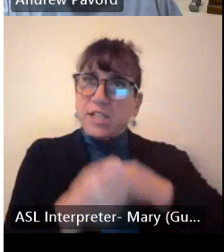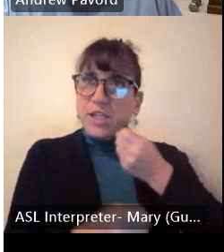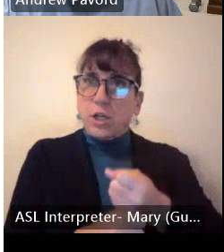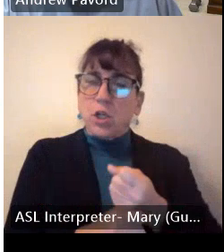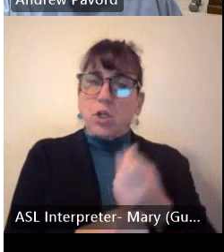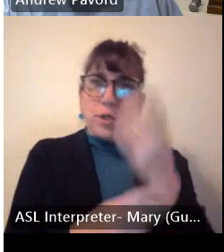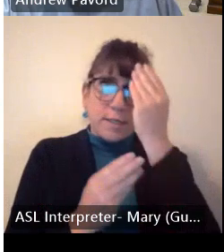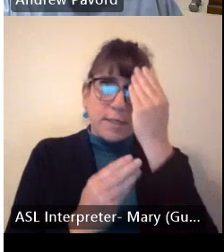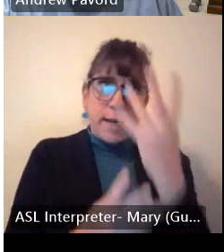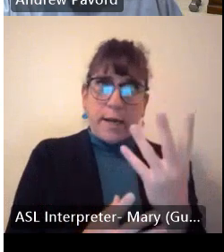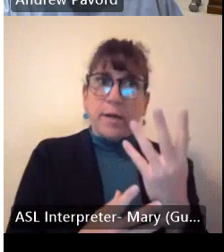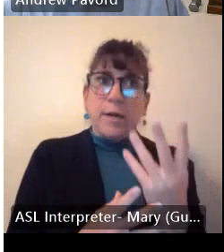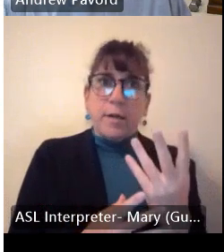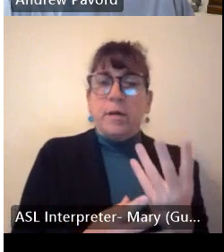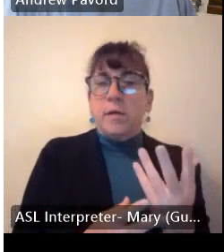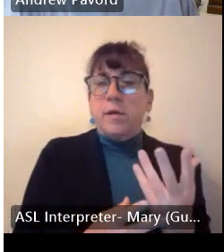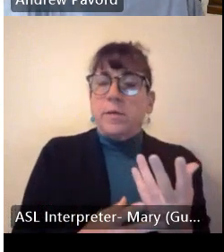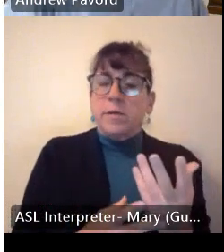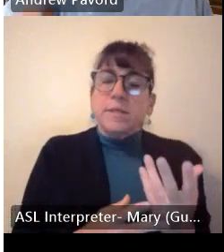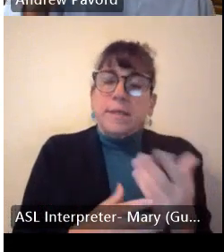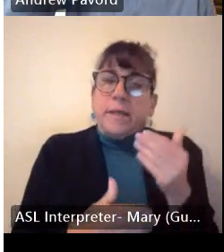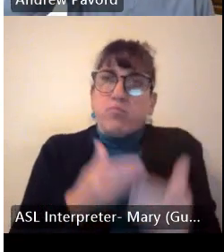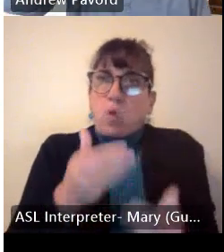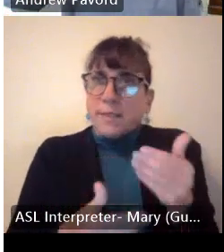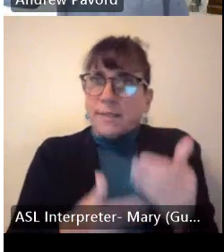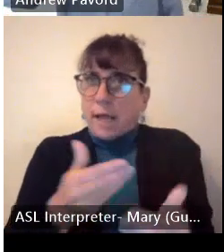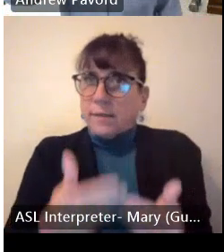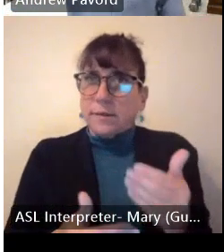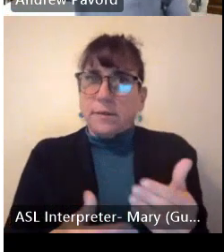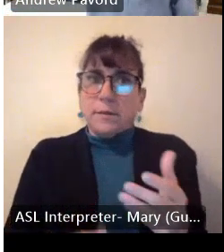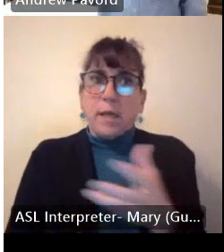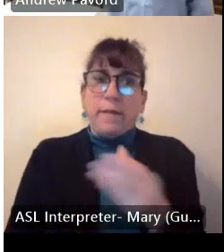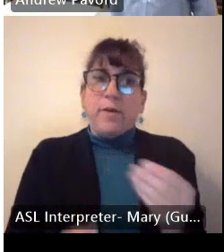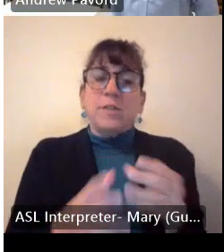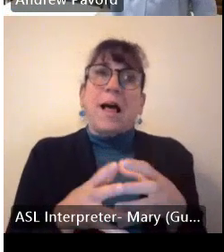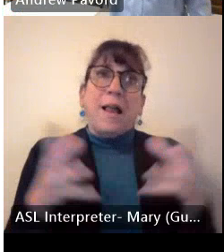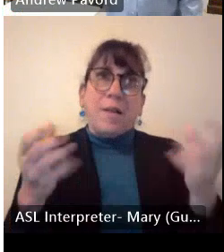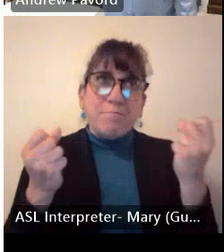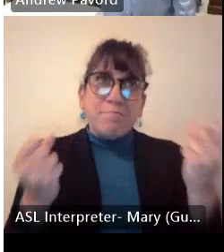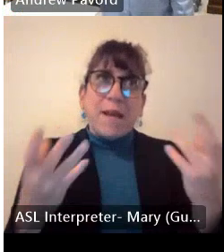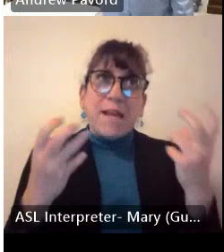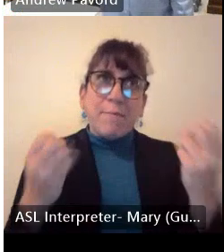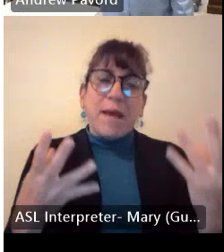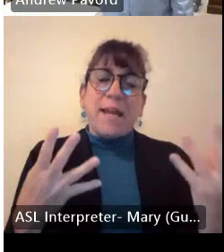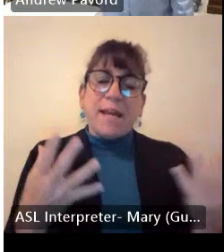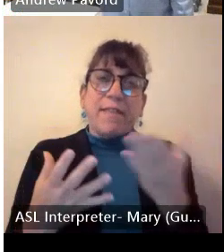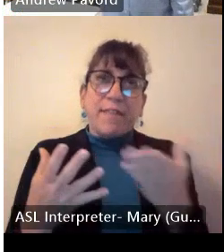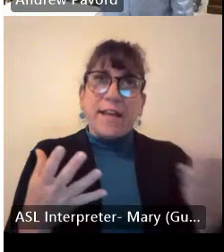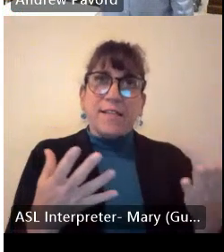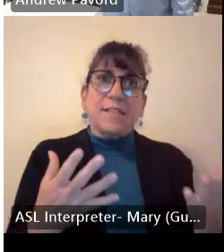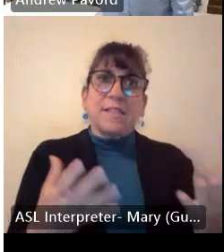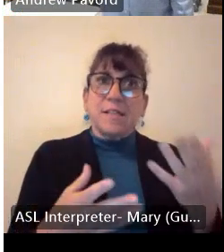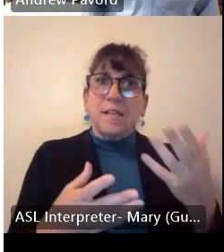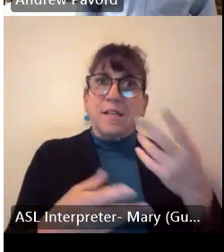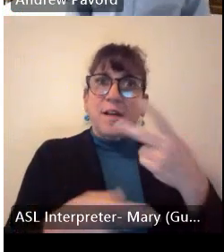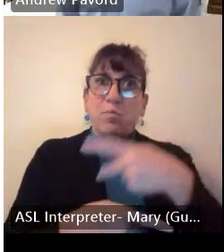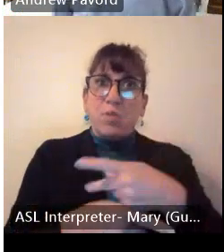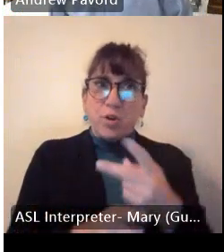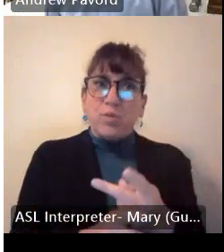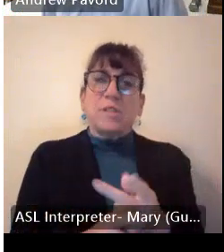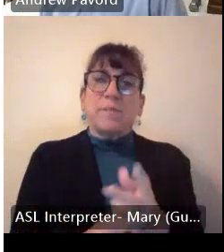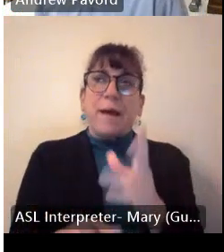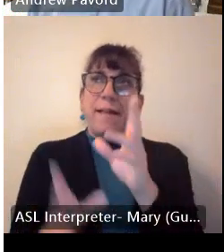is already in the works at this point. There's lots and lots of stuff that is being produced by both